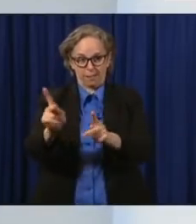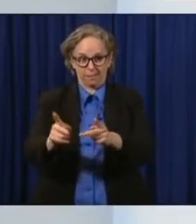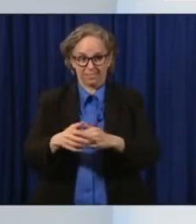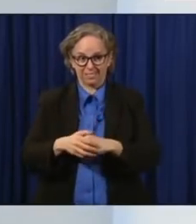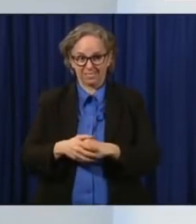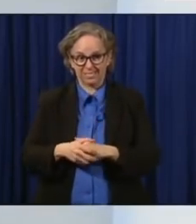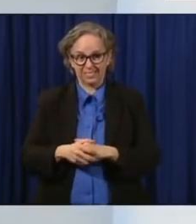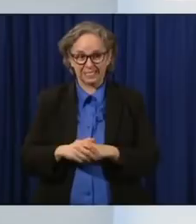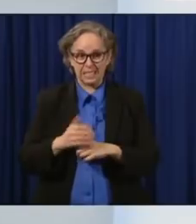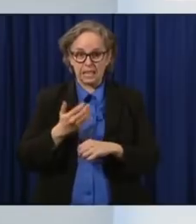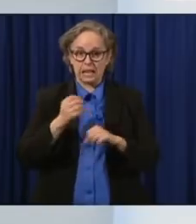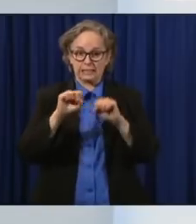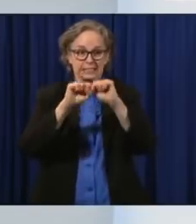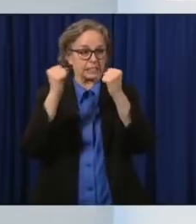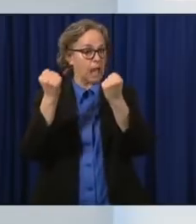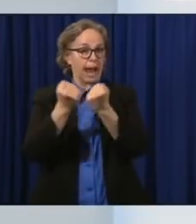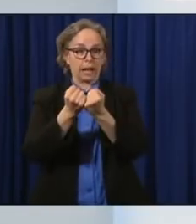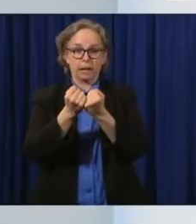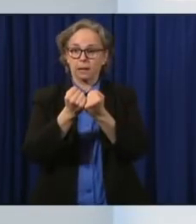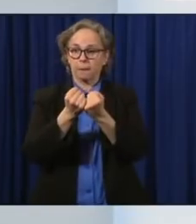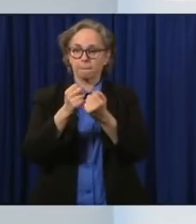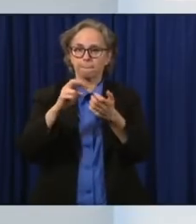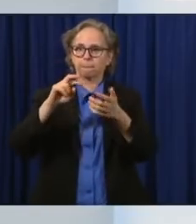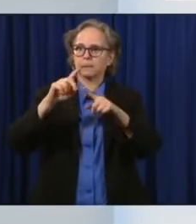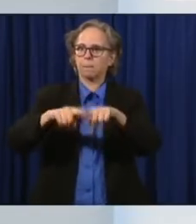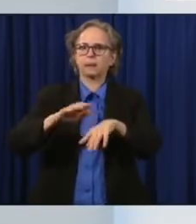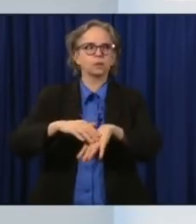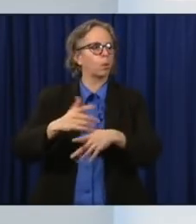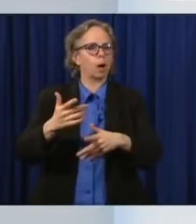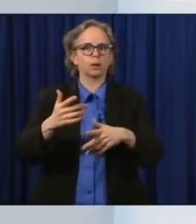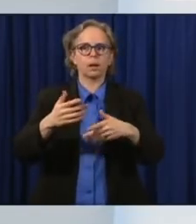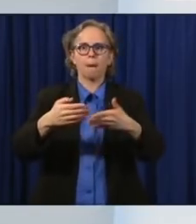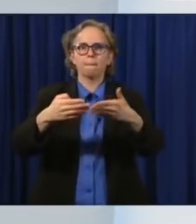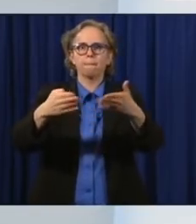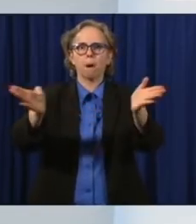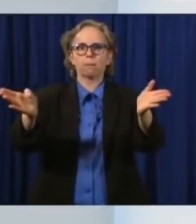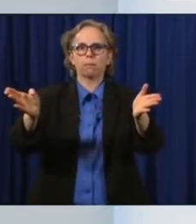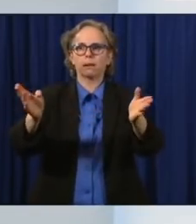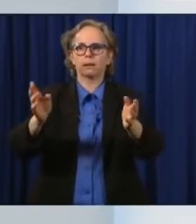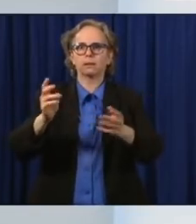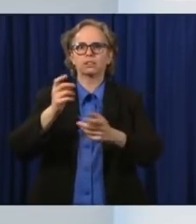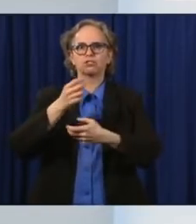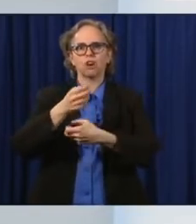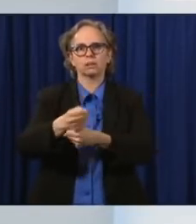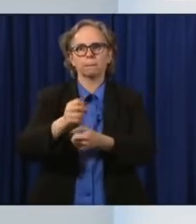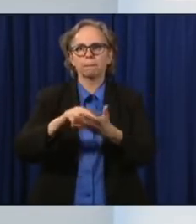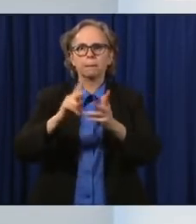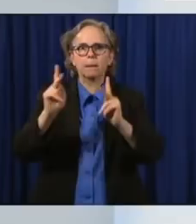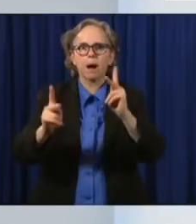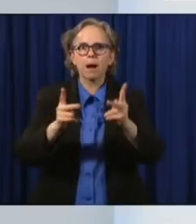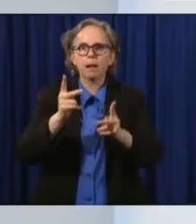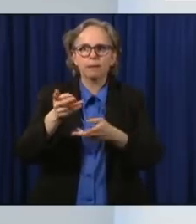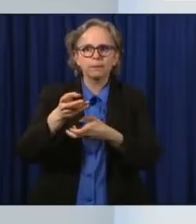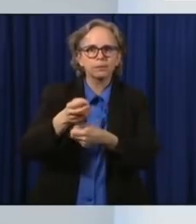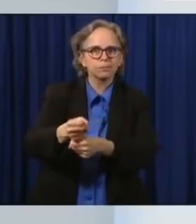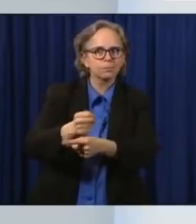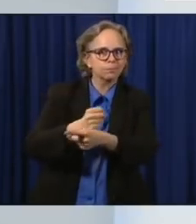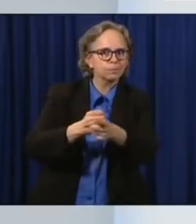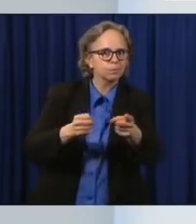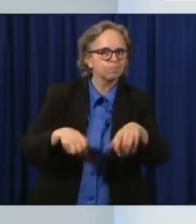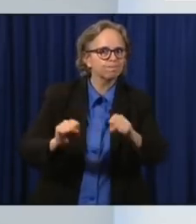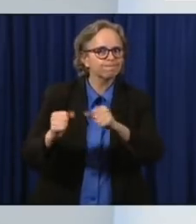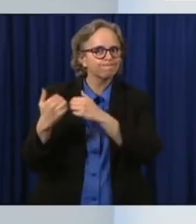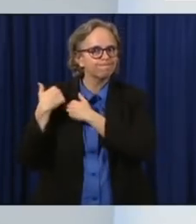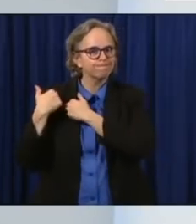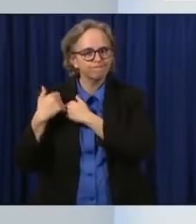does. And what at this phase, that point I was trying to make is that we want